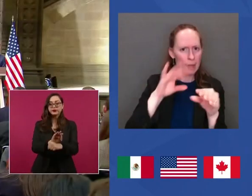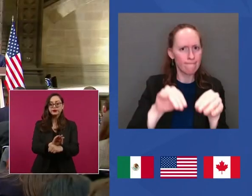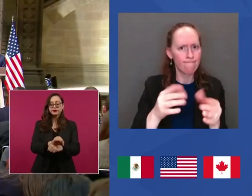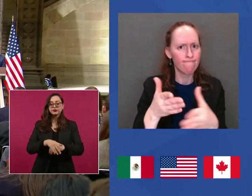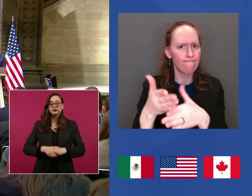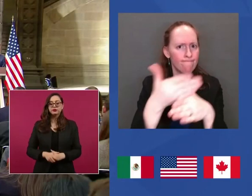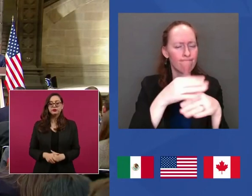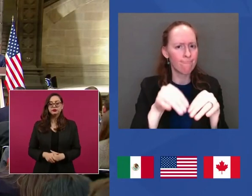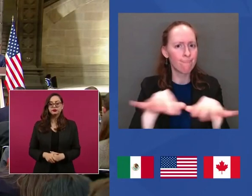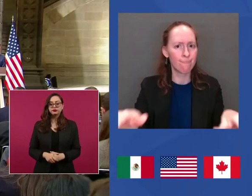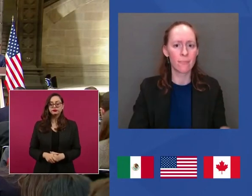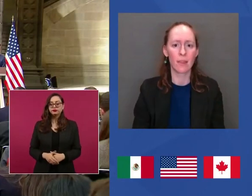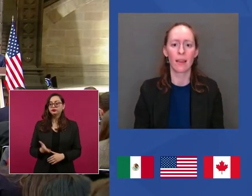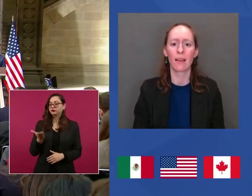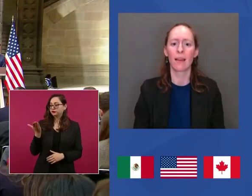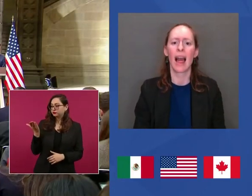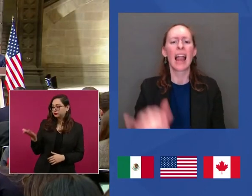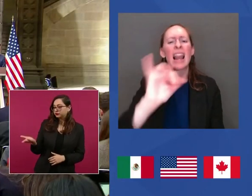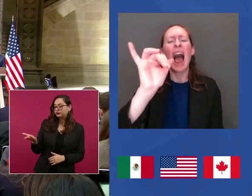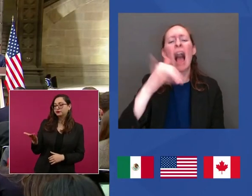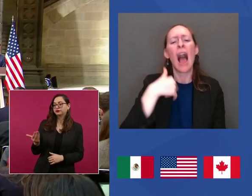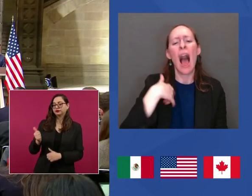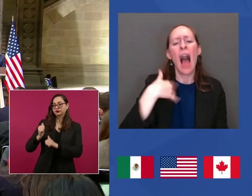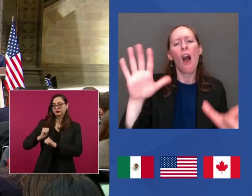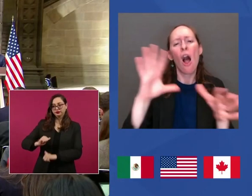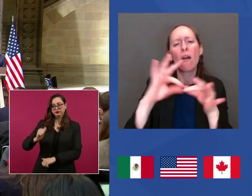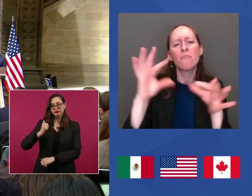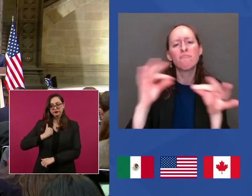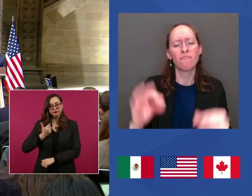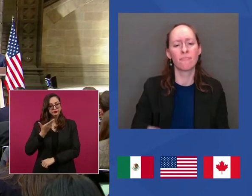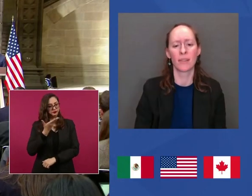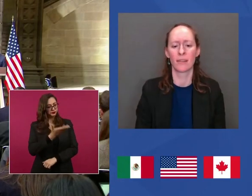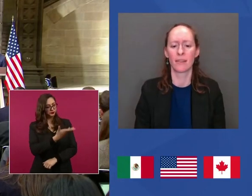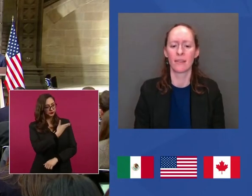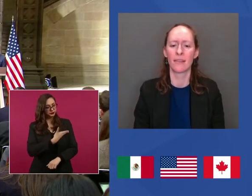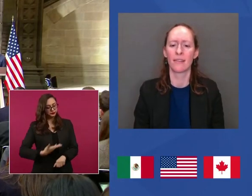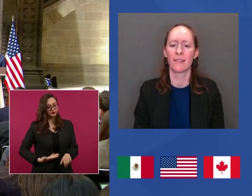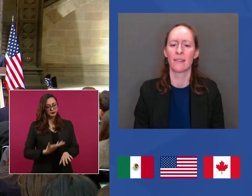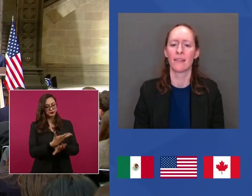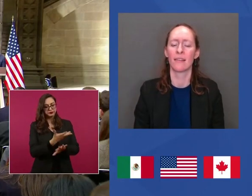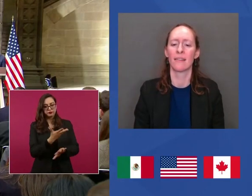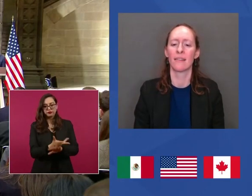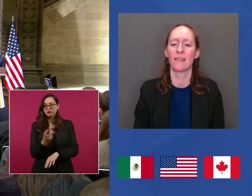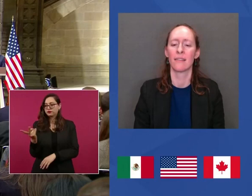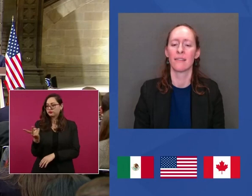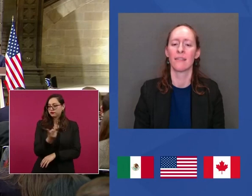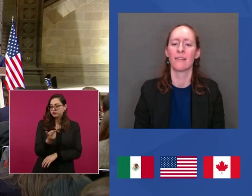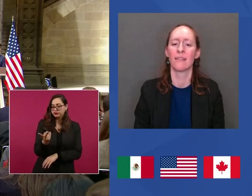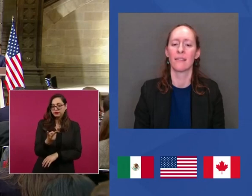you, I was telling Prime Minister Trudeau and President Biden,